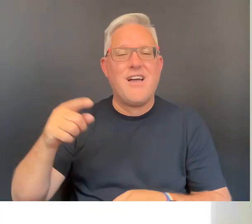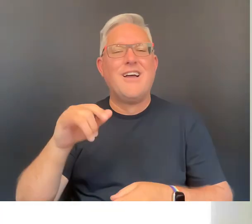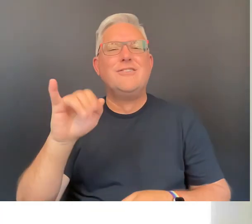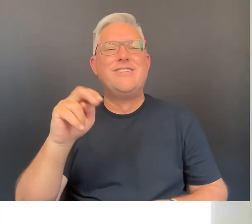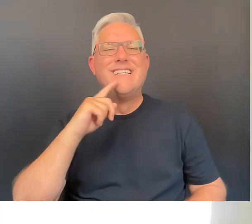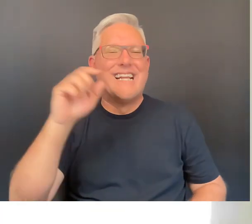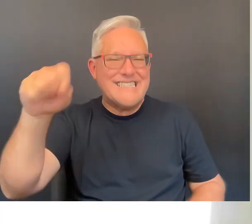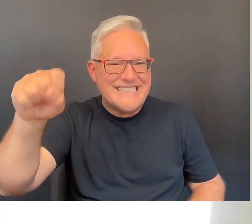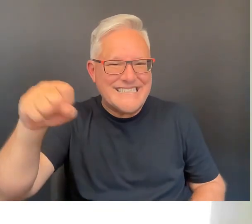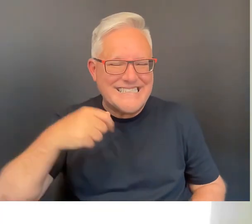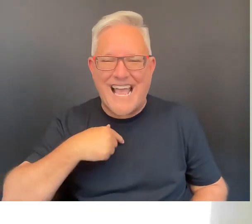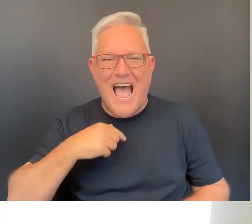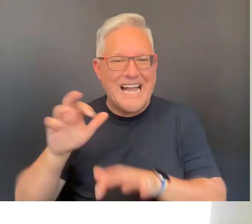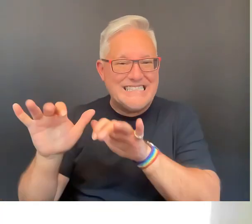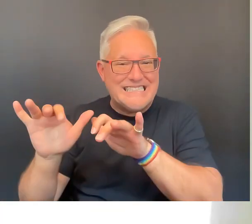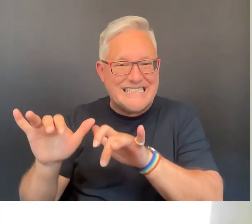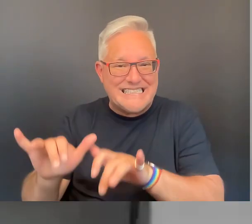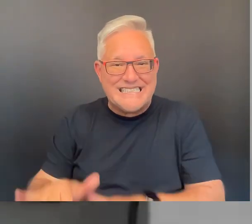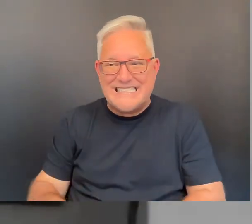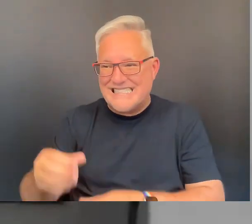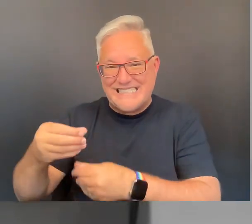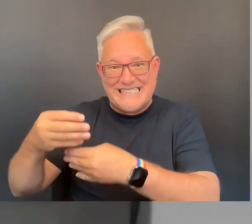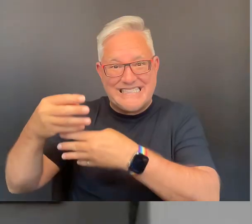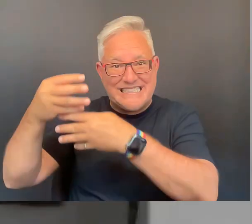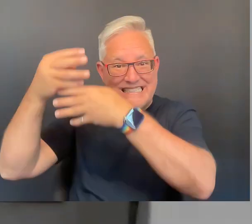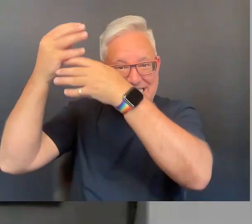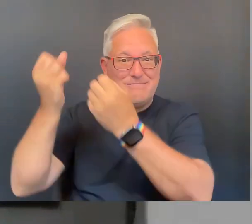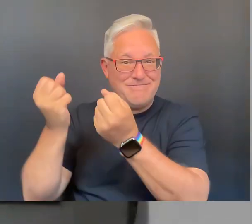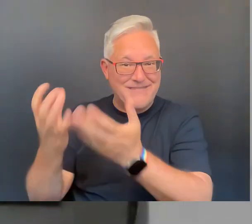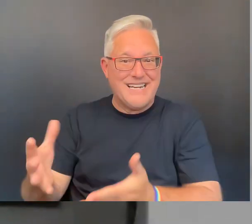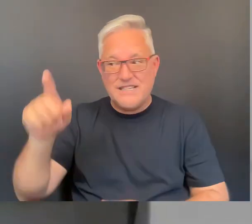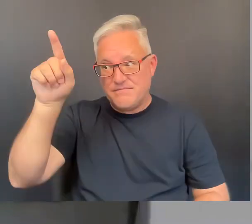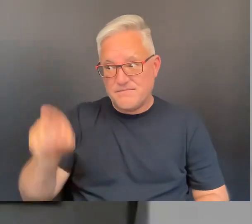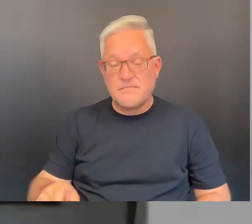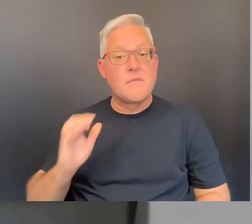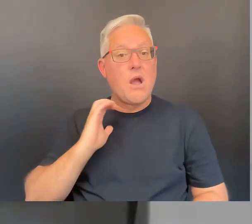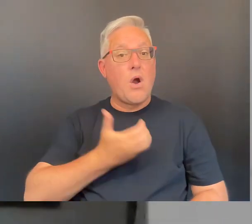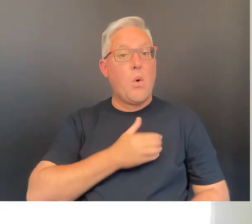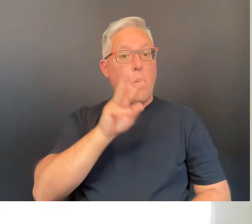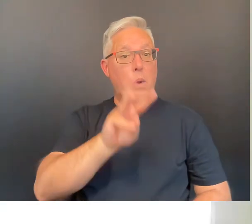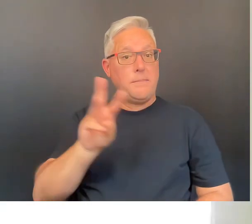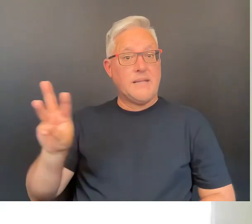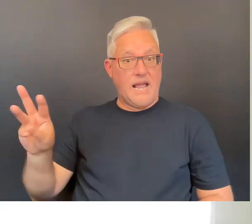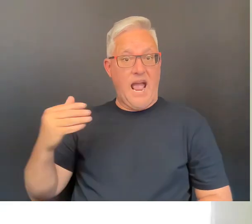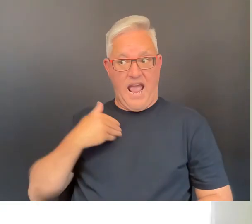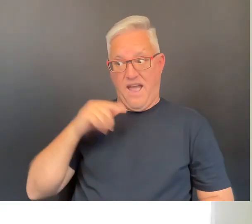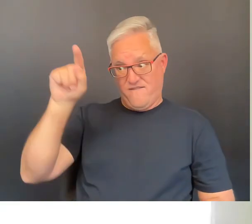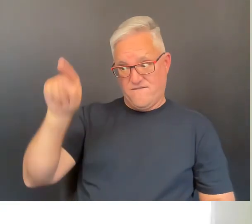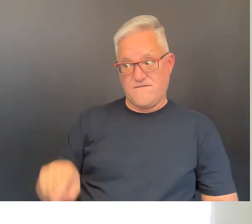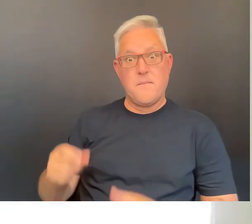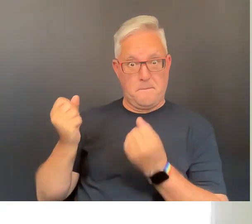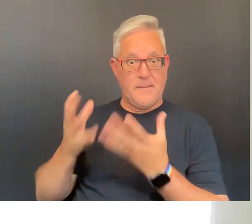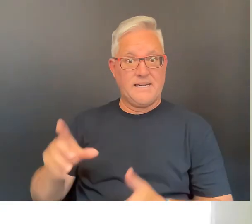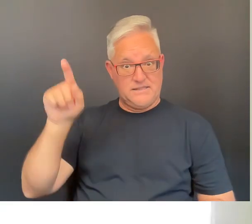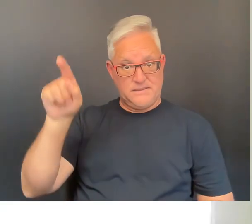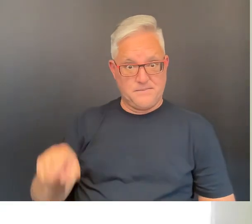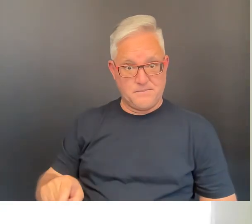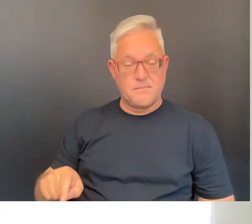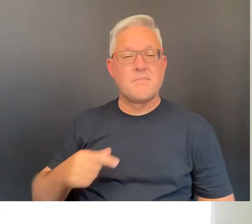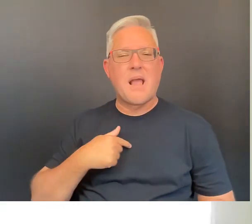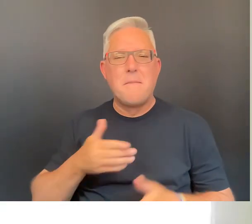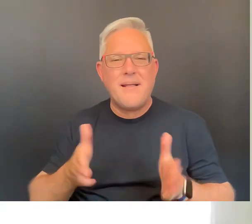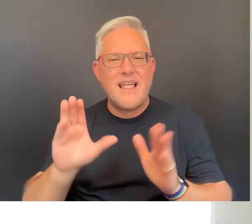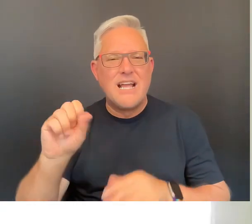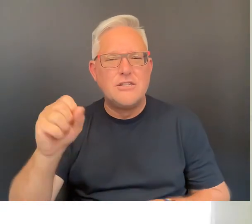in our chat, so please Yes. take a look. Many of them are all on our website too at the Okay. Synod. I'm going to